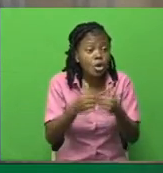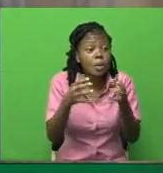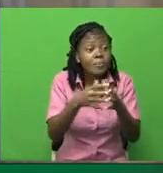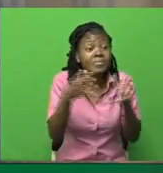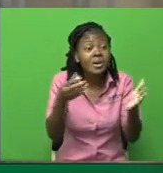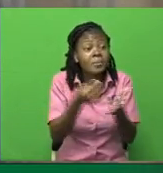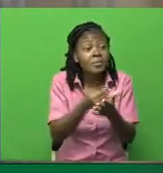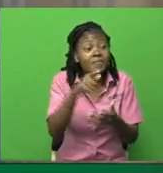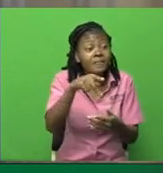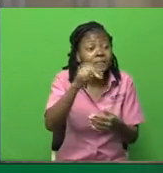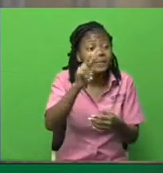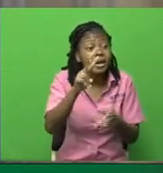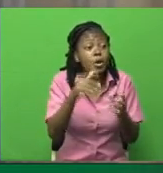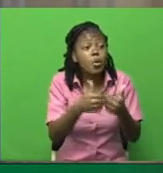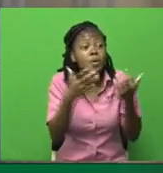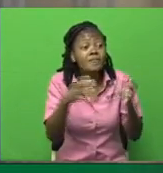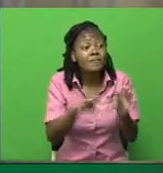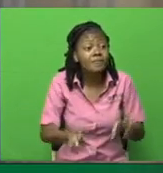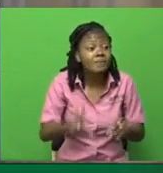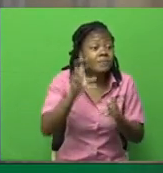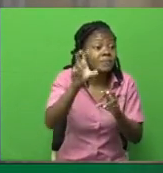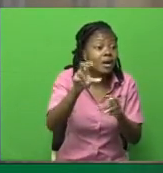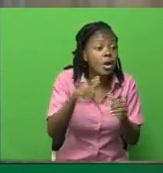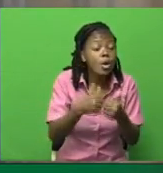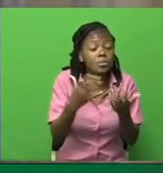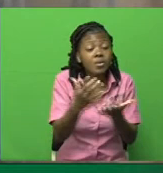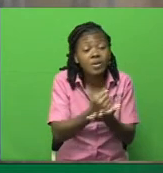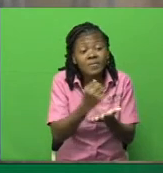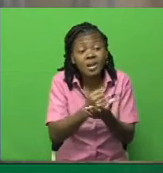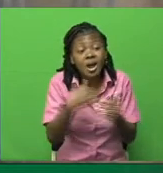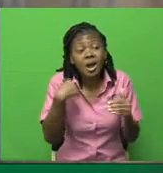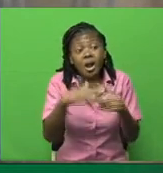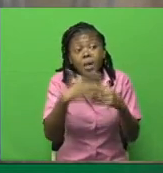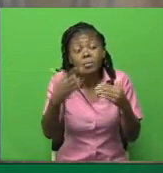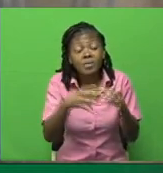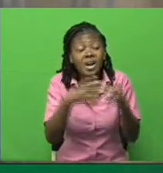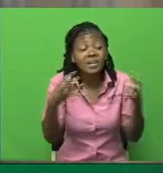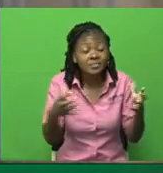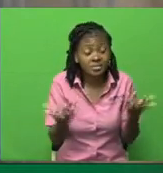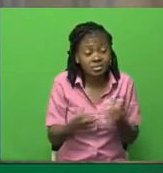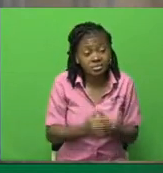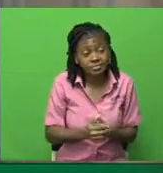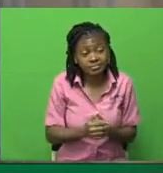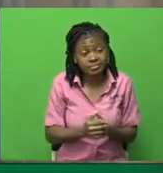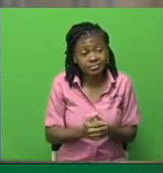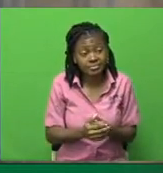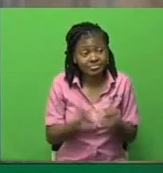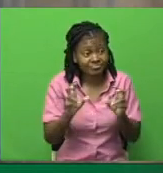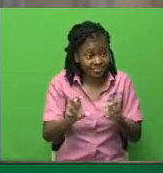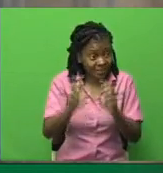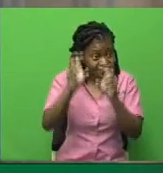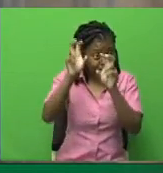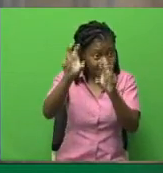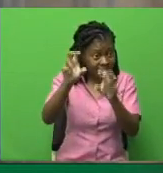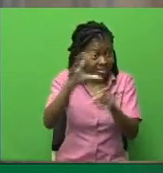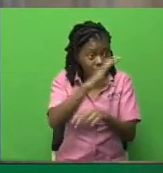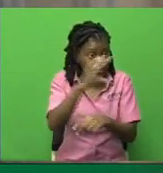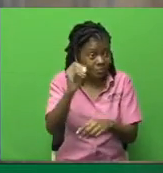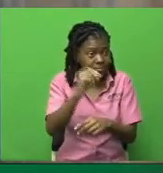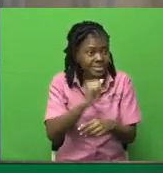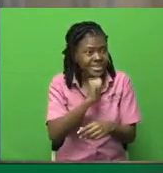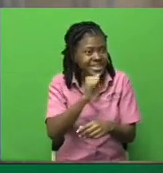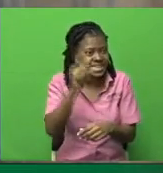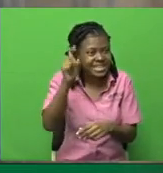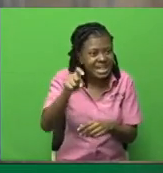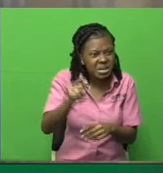of return these International companies don't make decisions based on trips to London and zurichan as I said parts